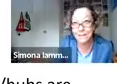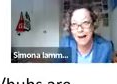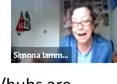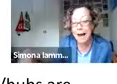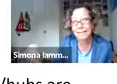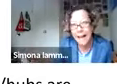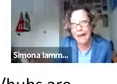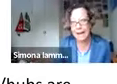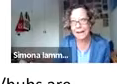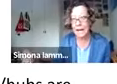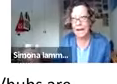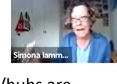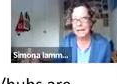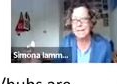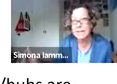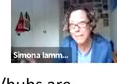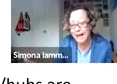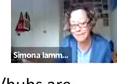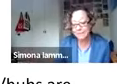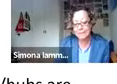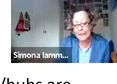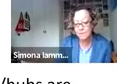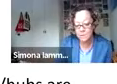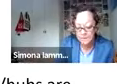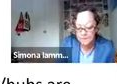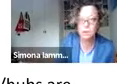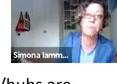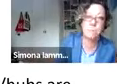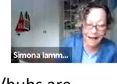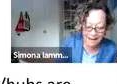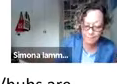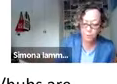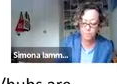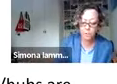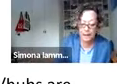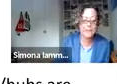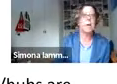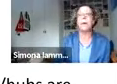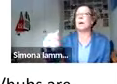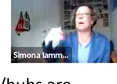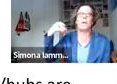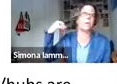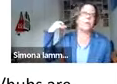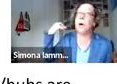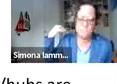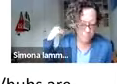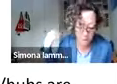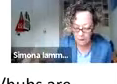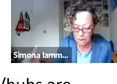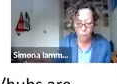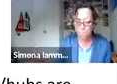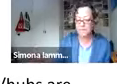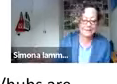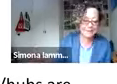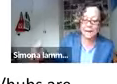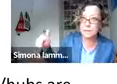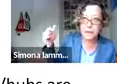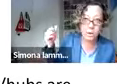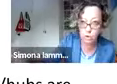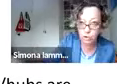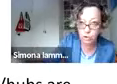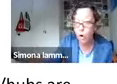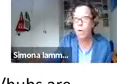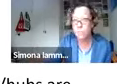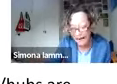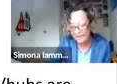directly attack and dismantle the exclusivity of platform, okay? From open